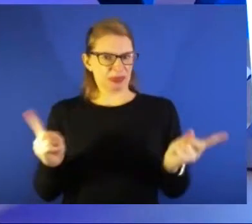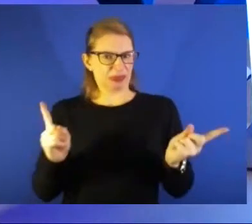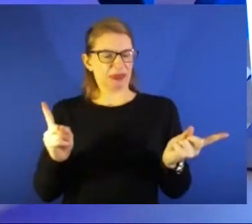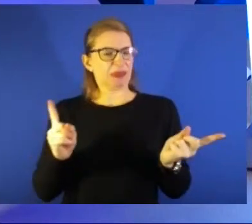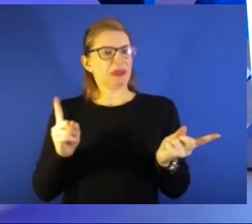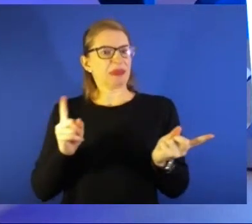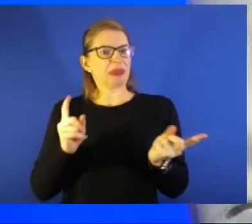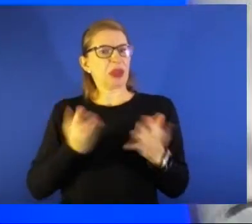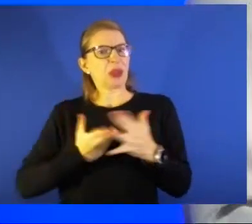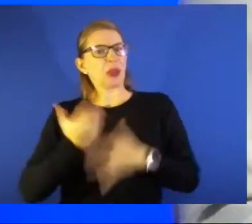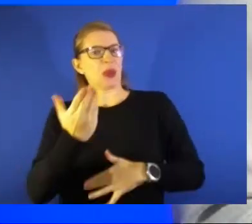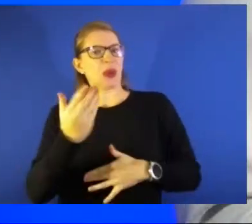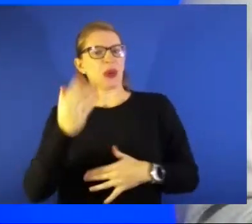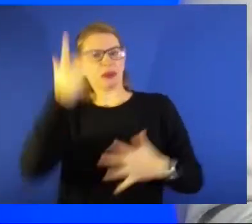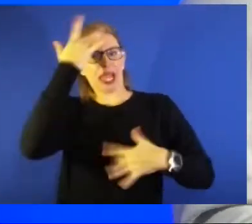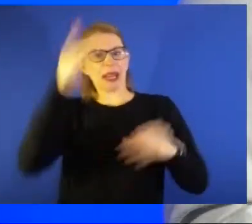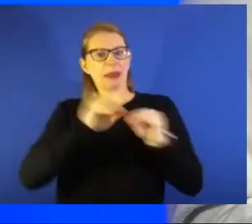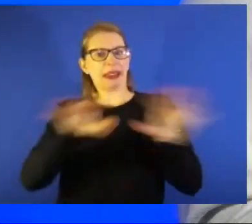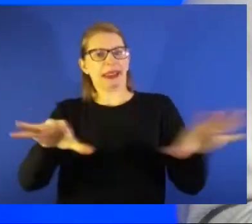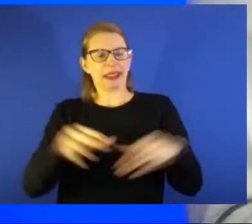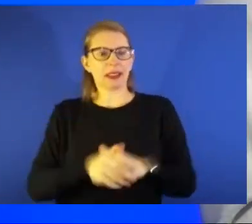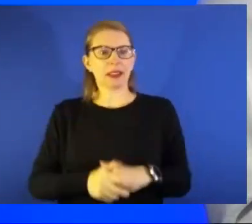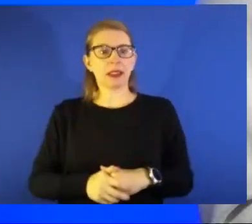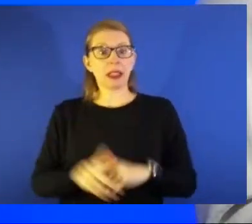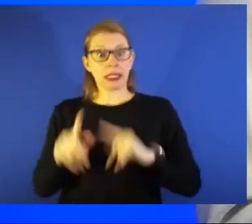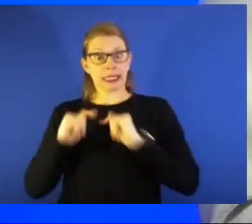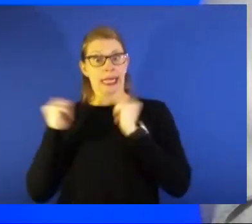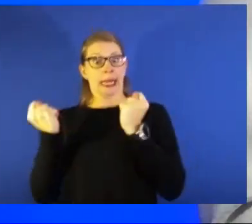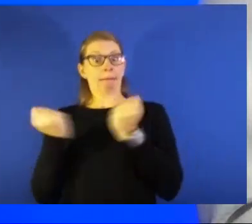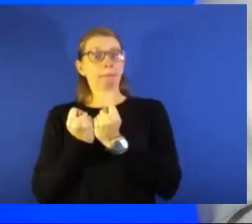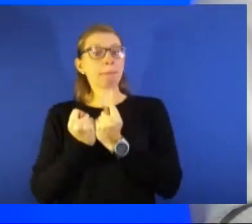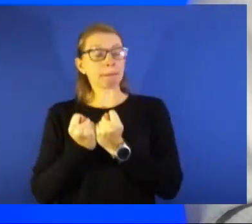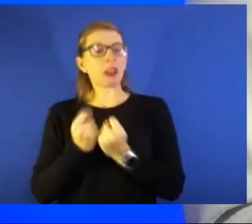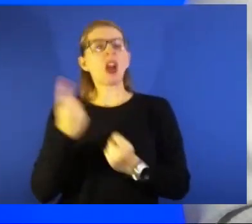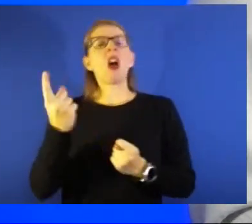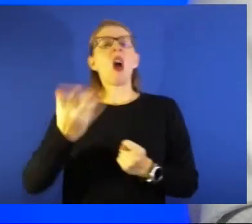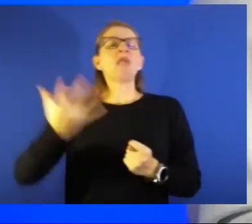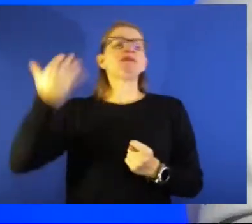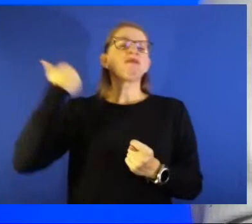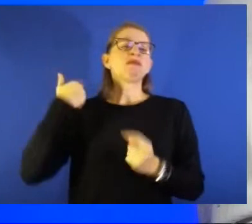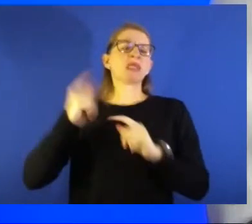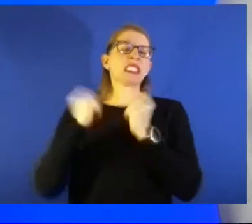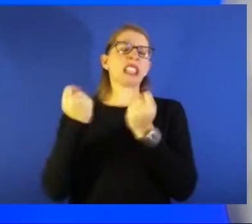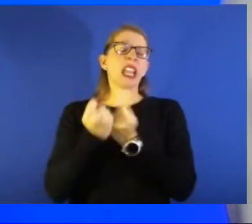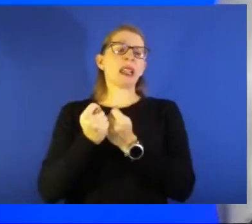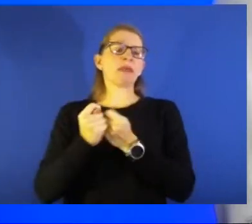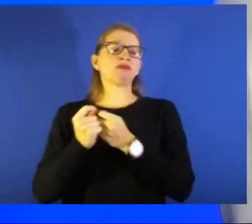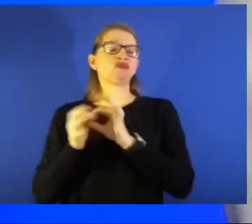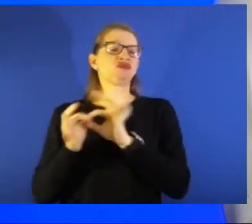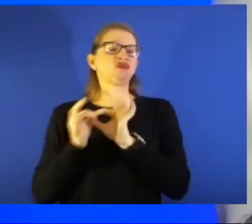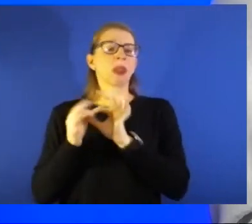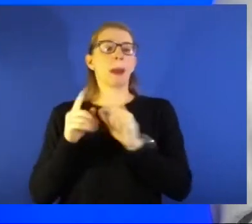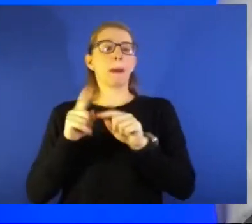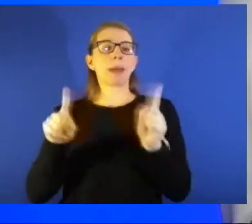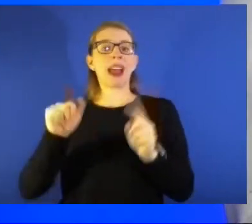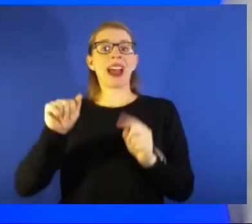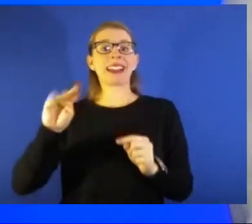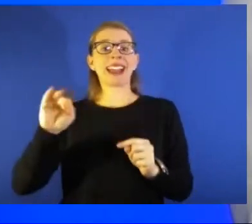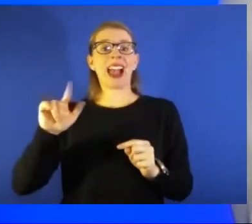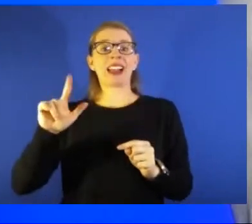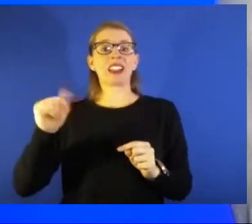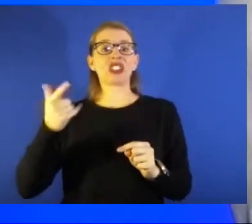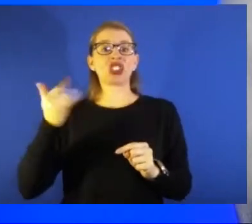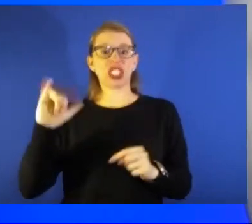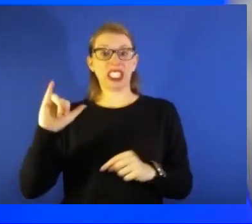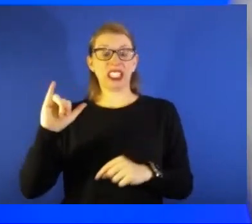different. It was more, it was always team oriented, but I felt almost like an analogy where football or basketball, it's